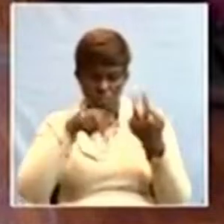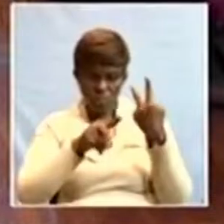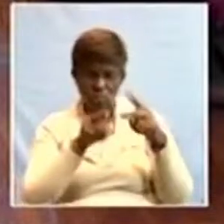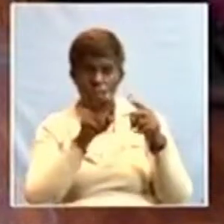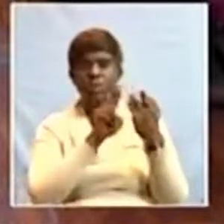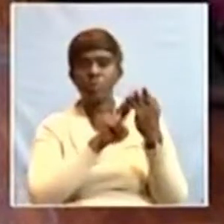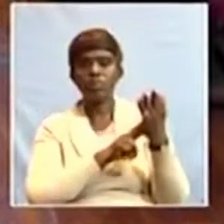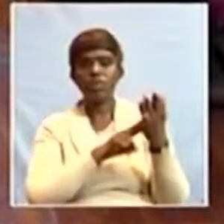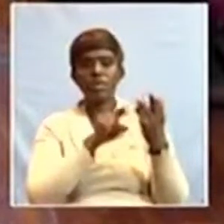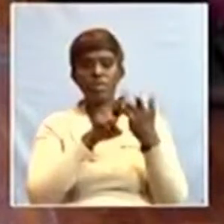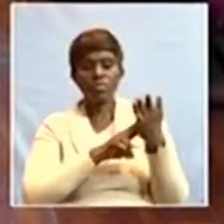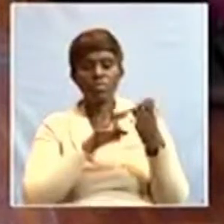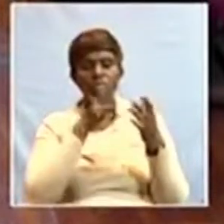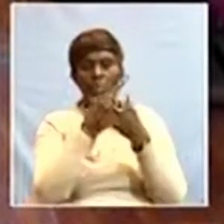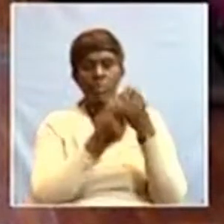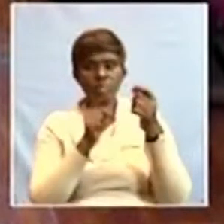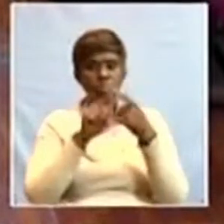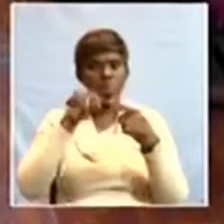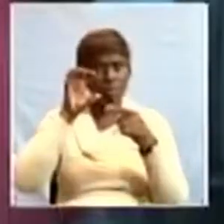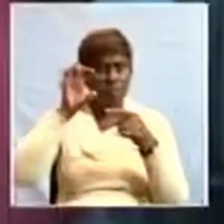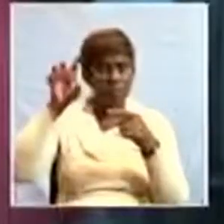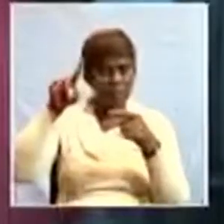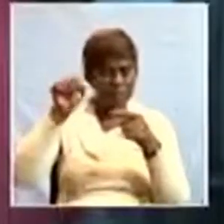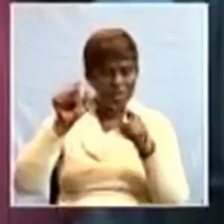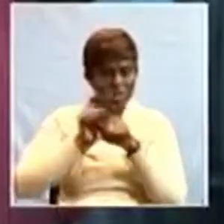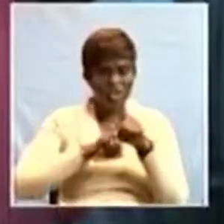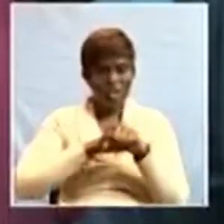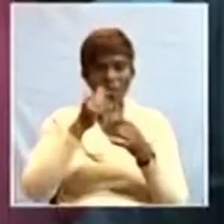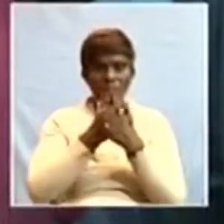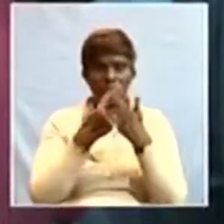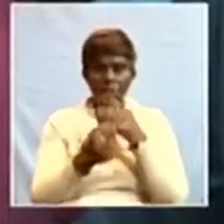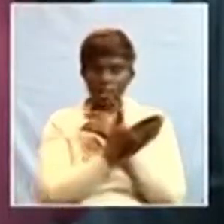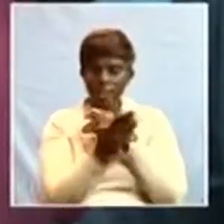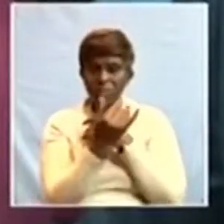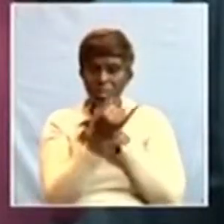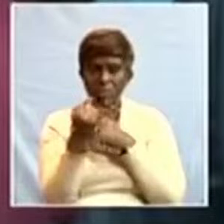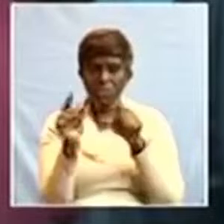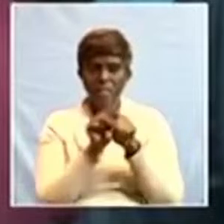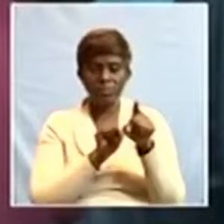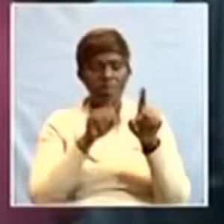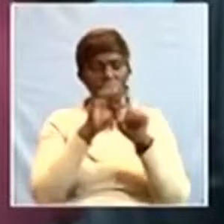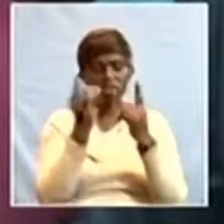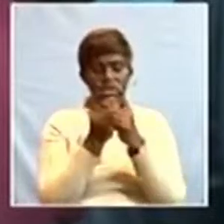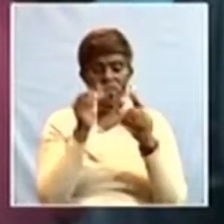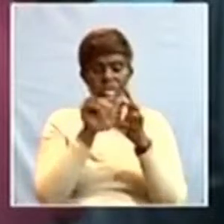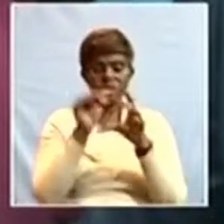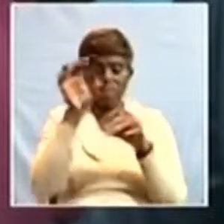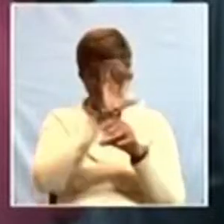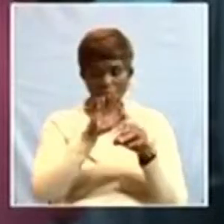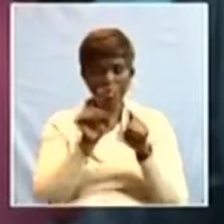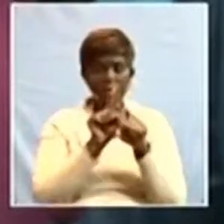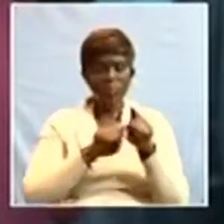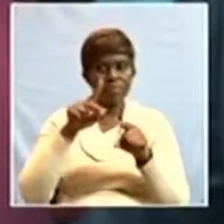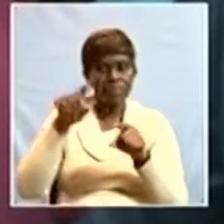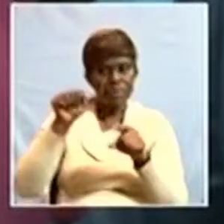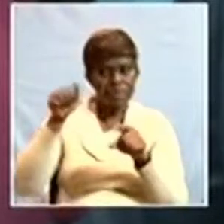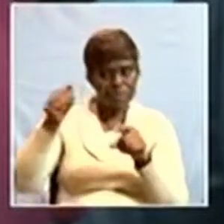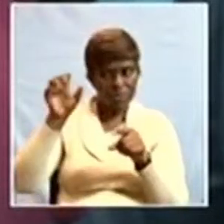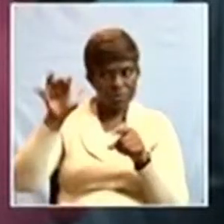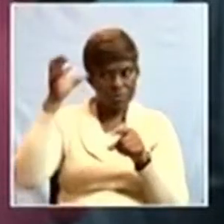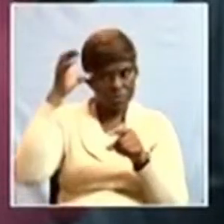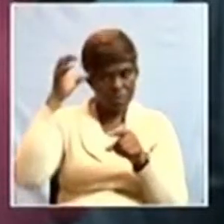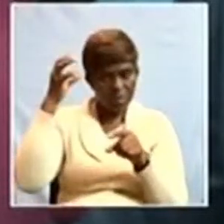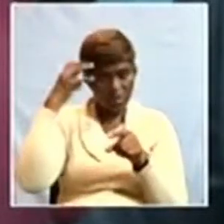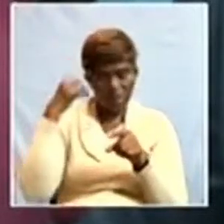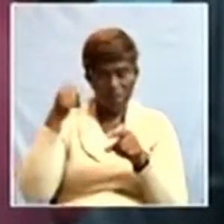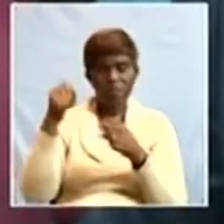both to the ministry and to the provincial PS. So when these issues happen in the districts and in the provinces, the PS's offices in the provinces